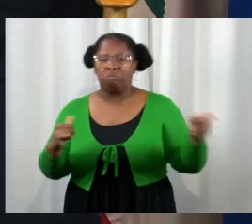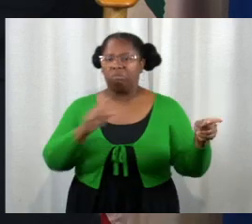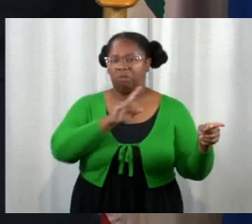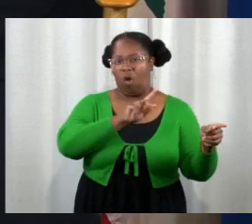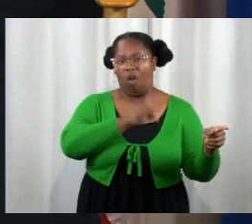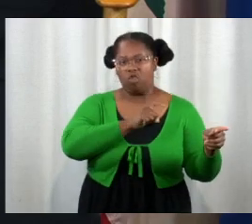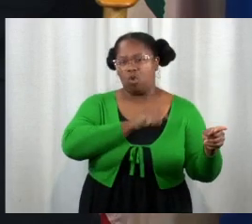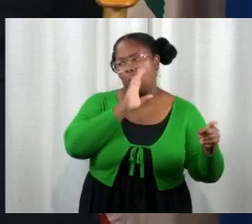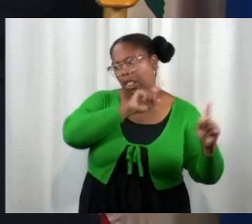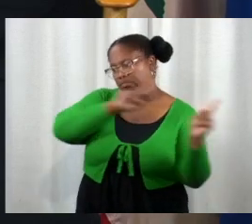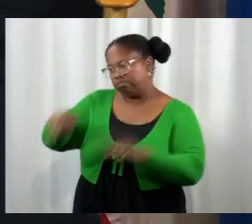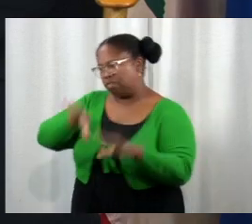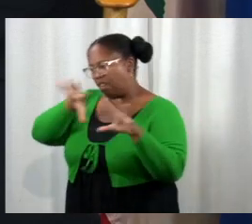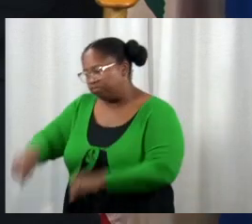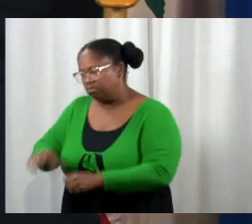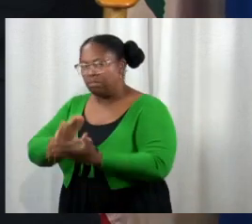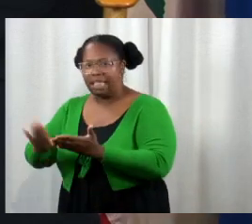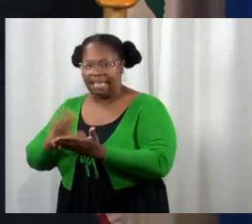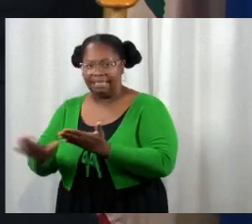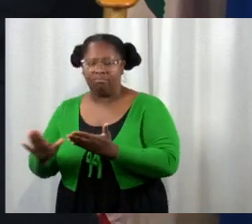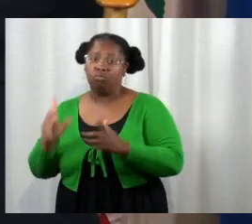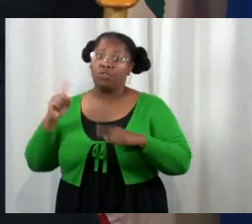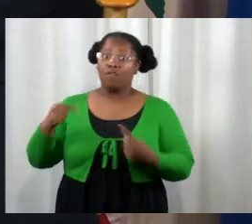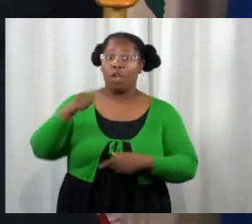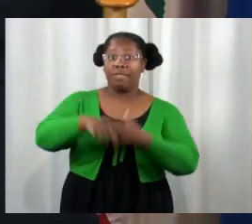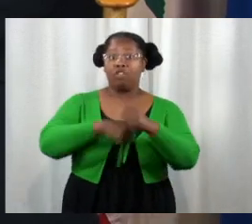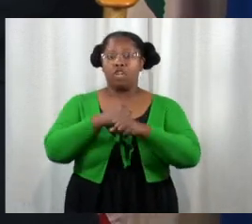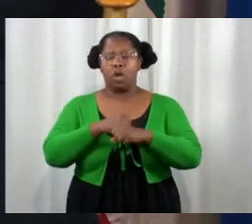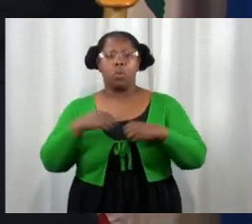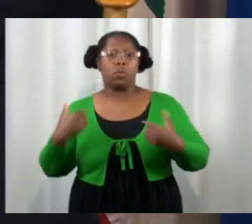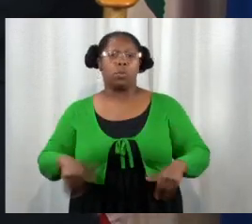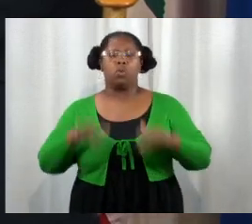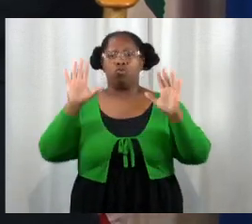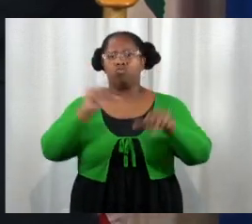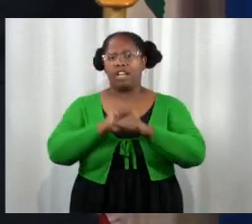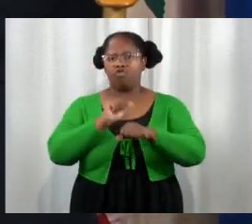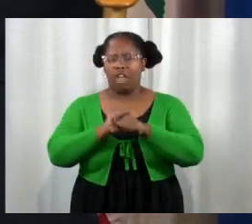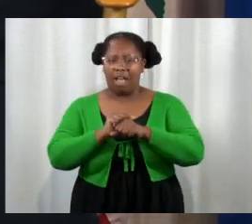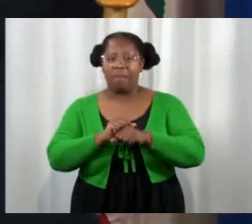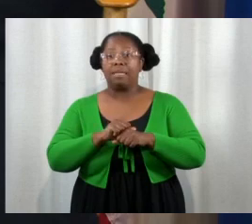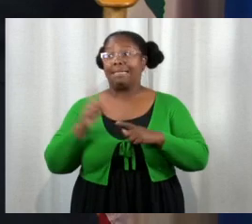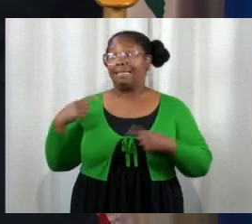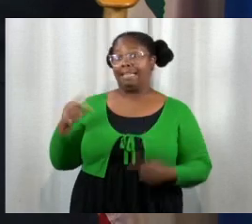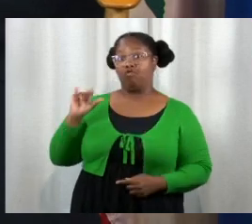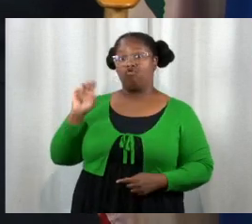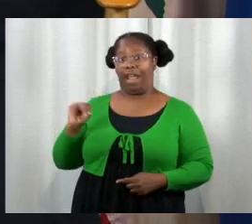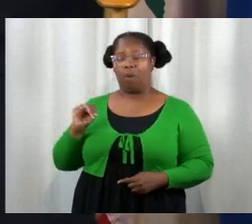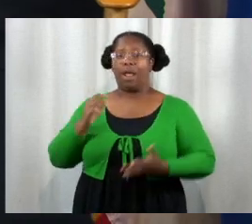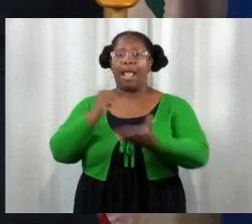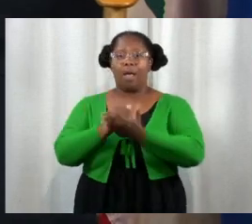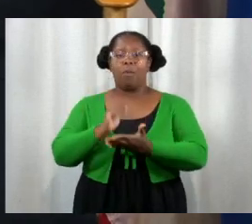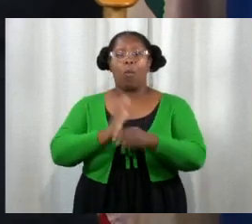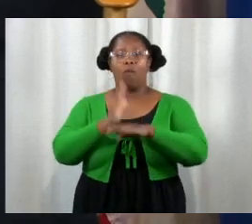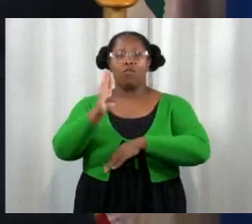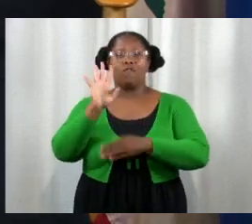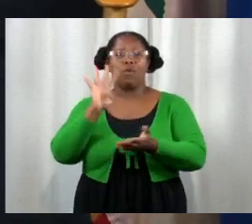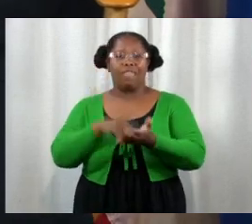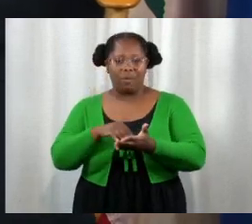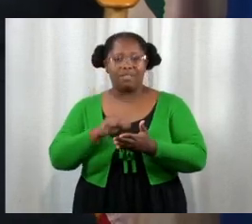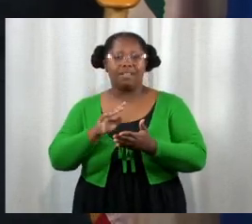have contacted 4,830 persons experiencing homelessness. Since January? Since January. That's incredible.